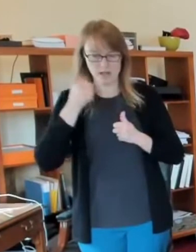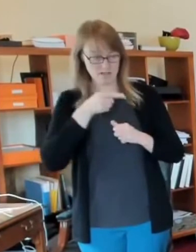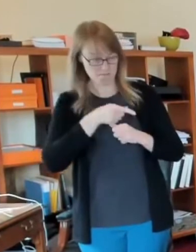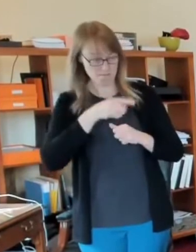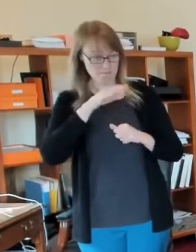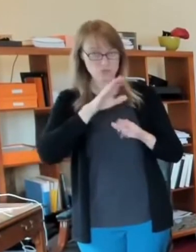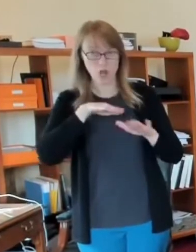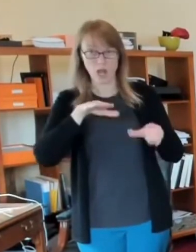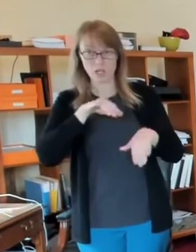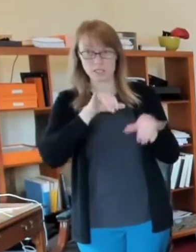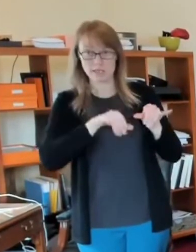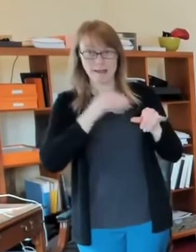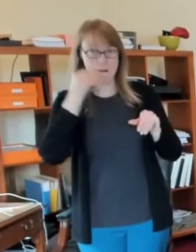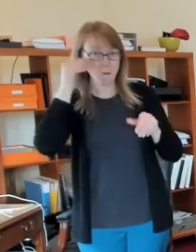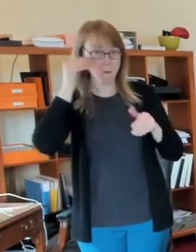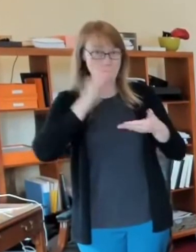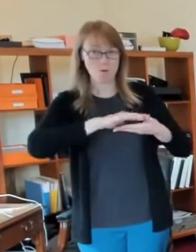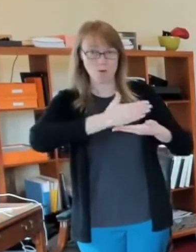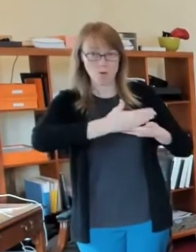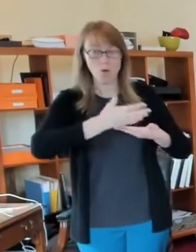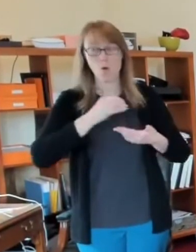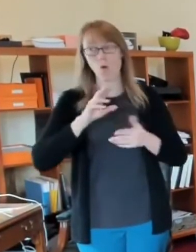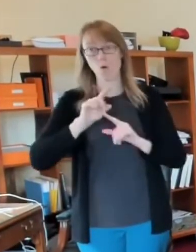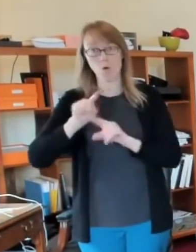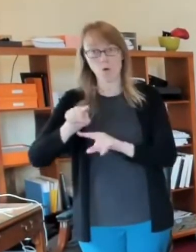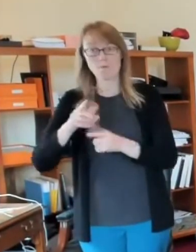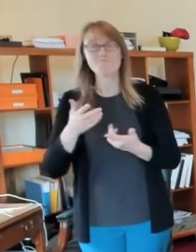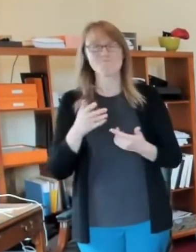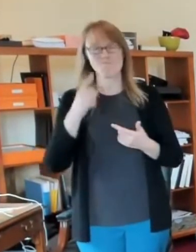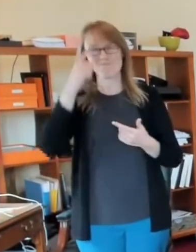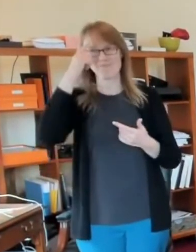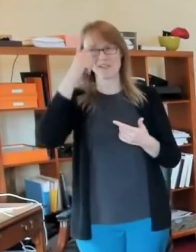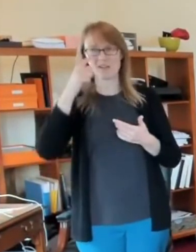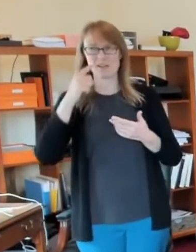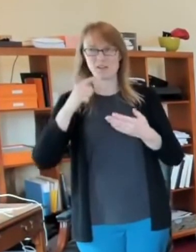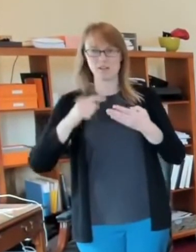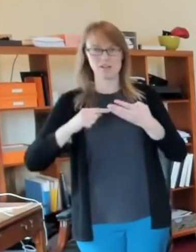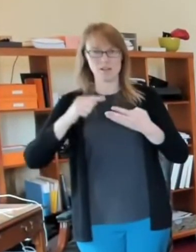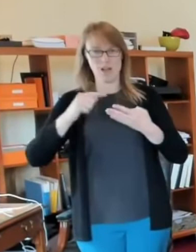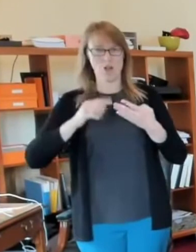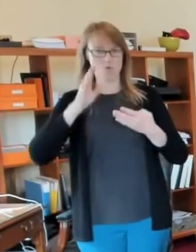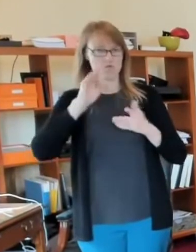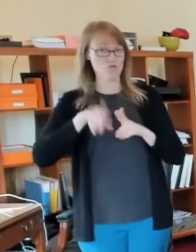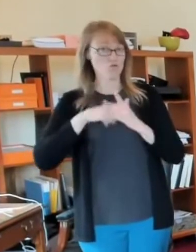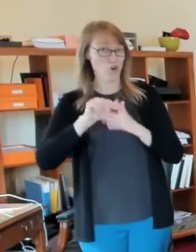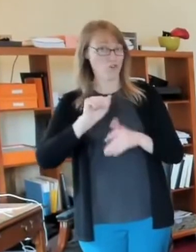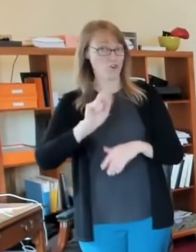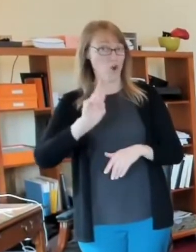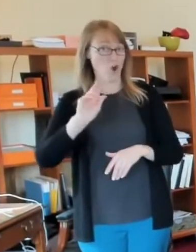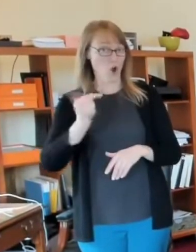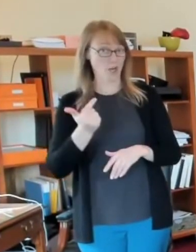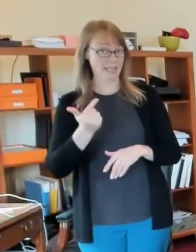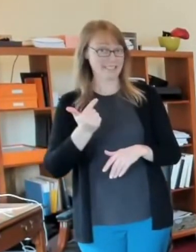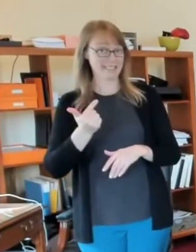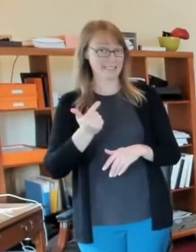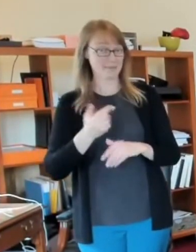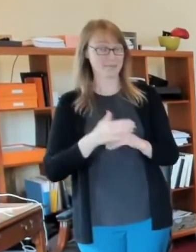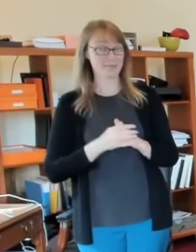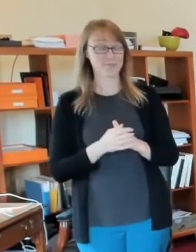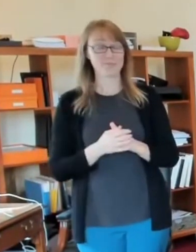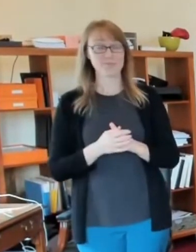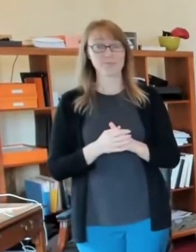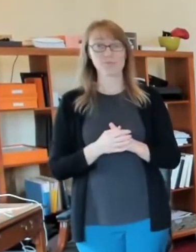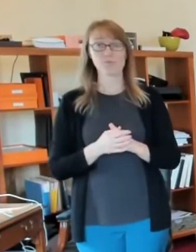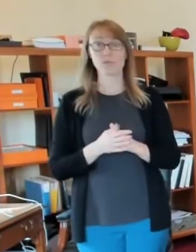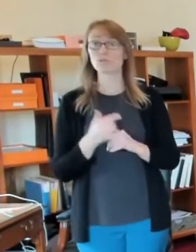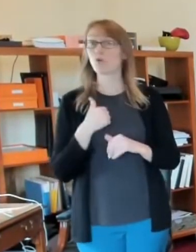August. That's over a month away. And I would just say to parents that, one, stay in